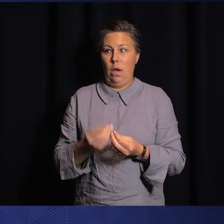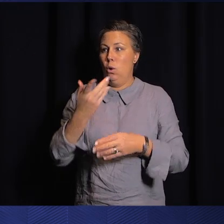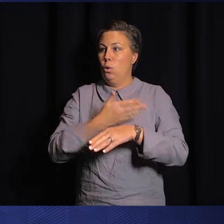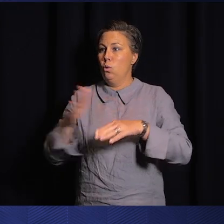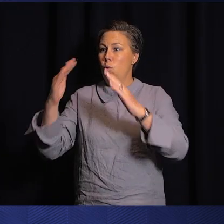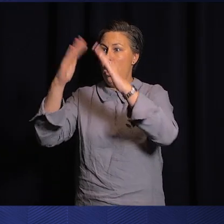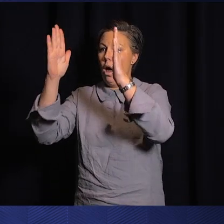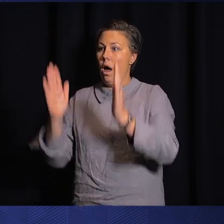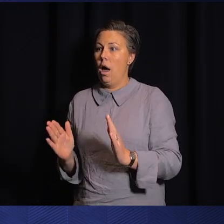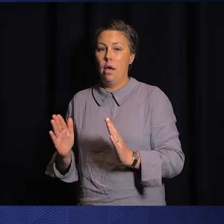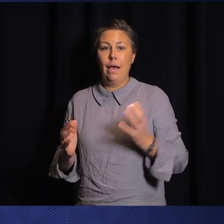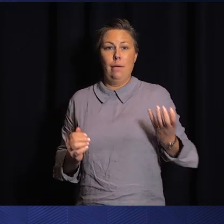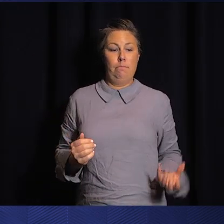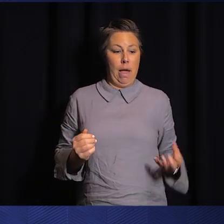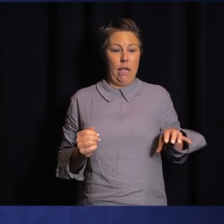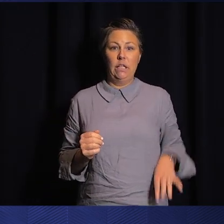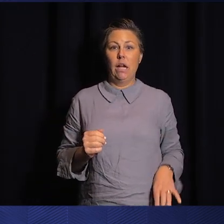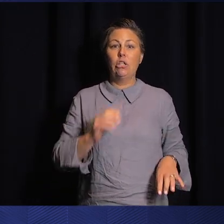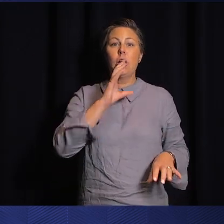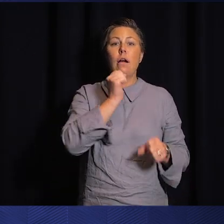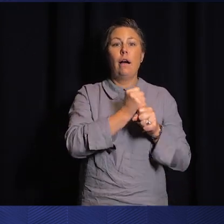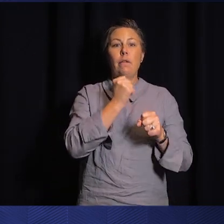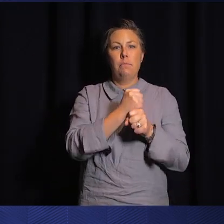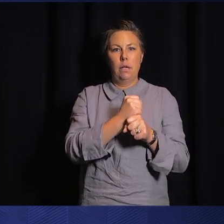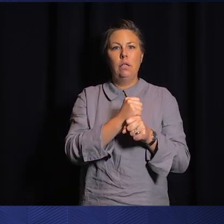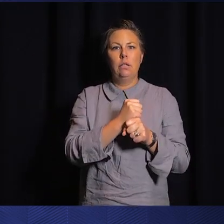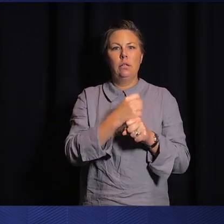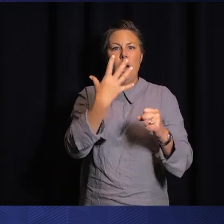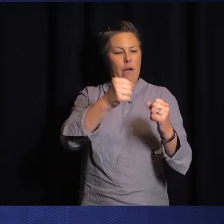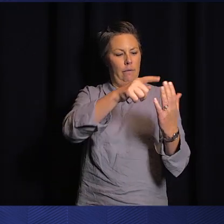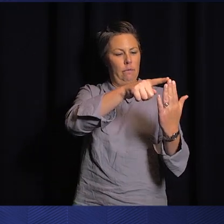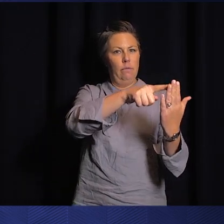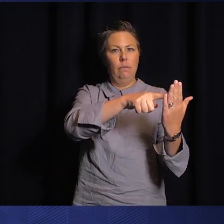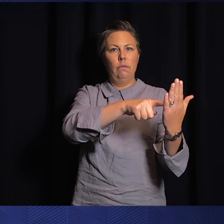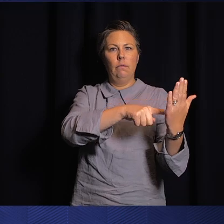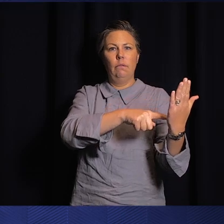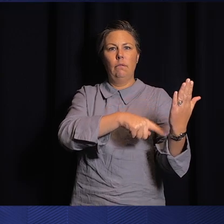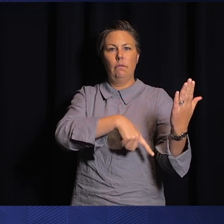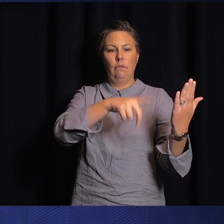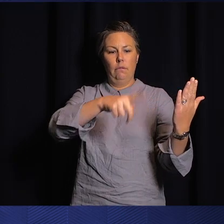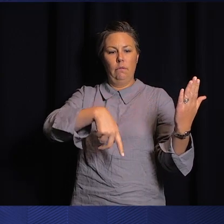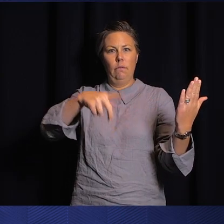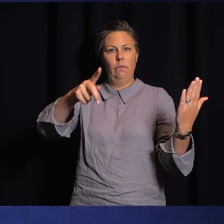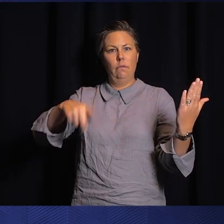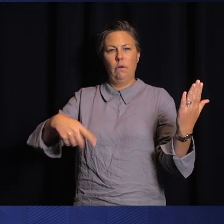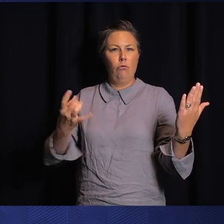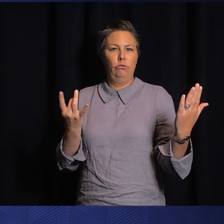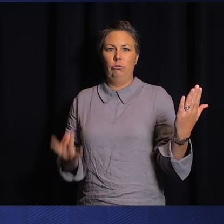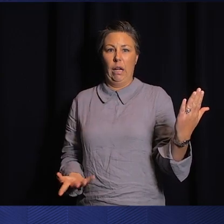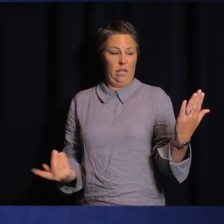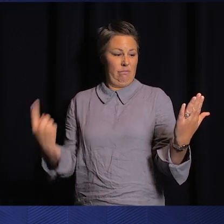are bringing in the sphere standard in that. So that way, these are already being implemented, and these will